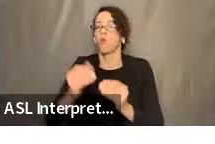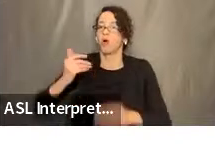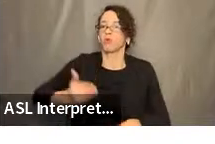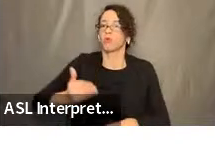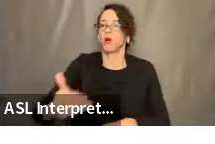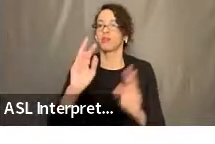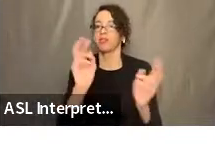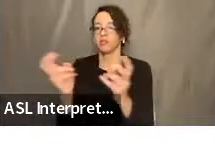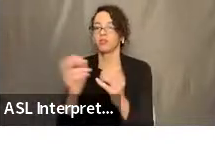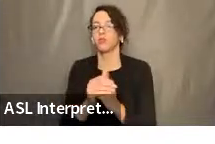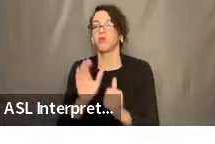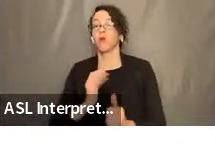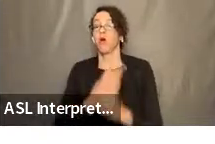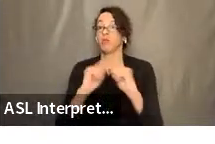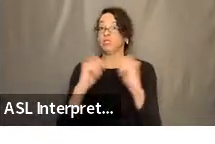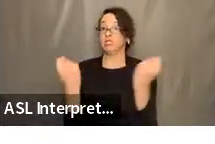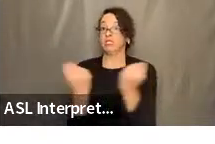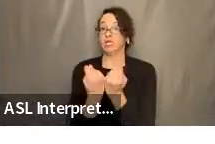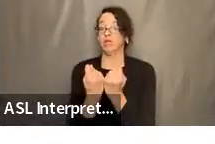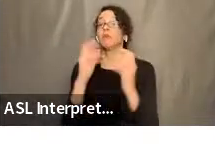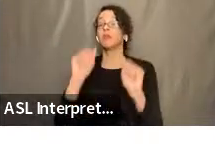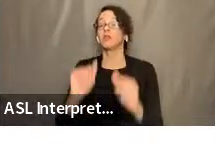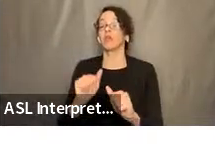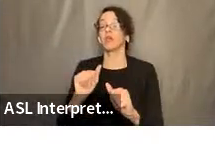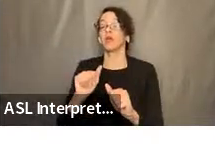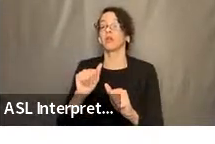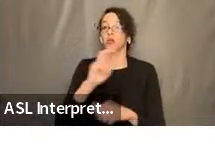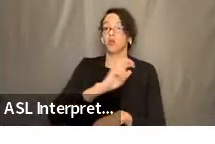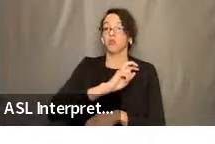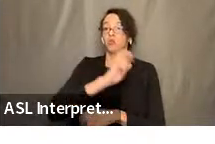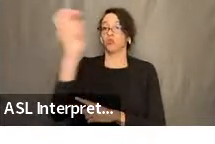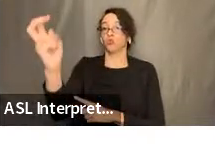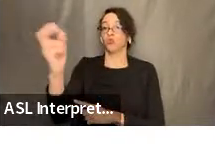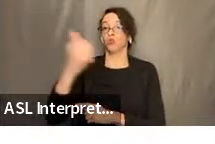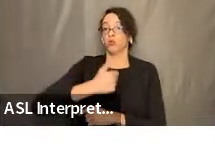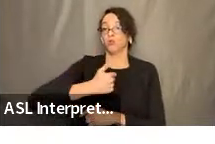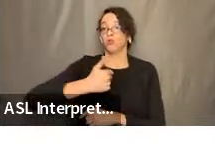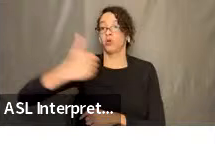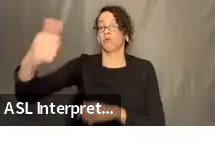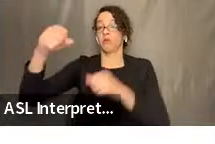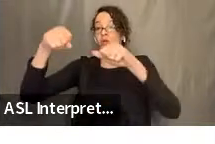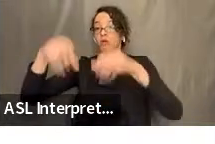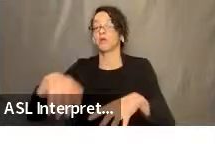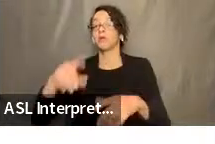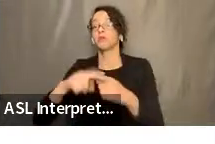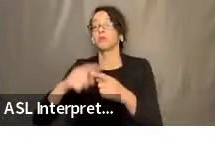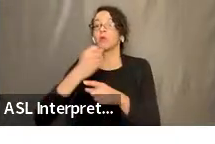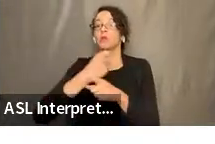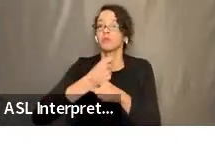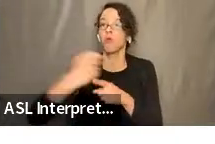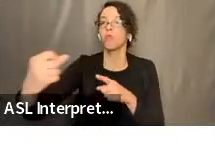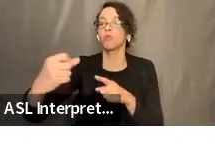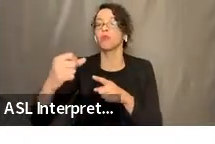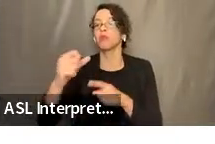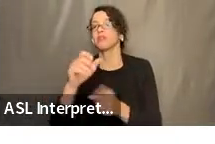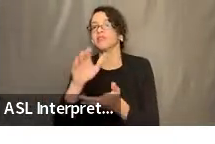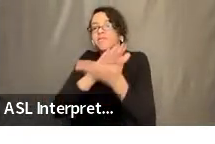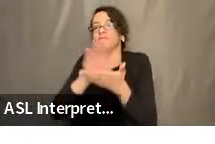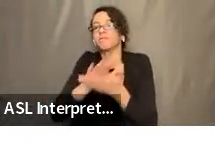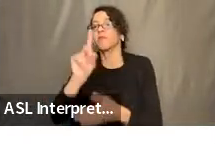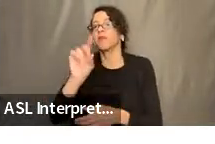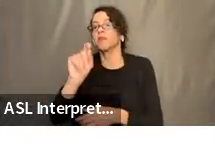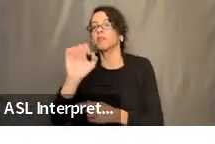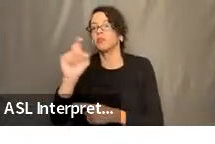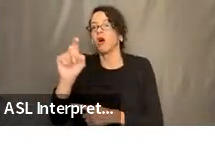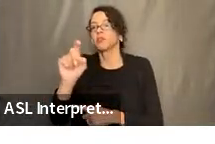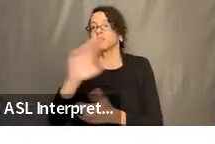sobering detox center or crisis stabilization centers, for example. For more